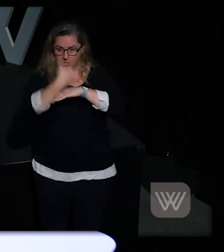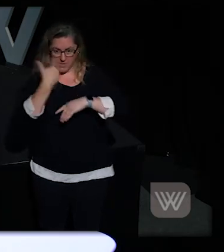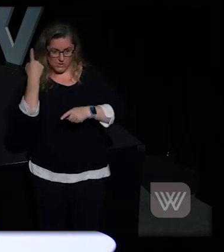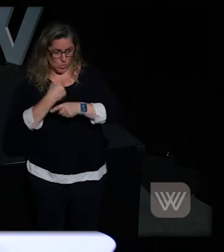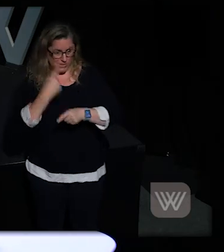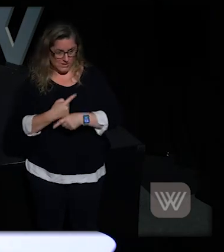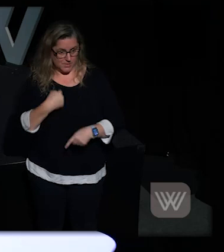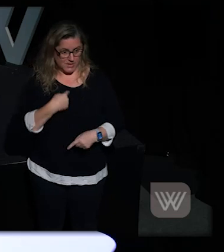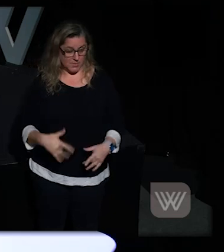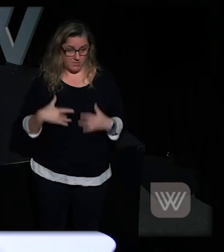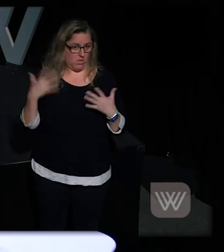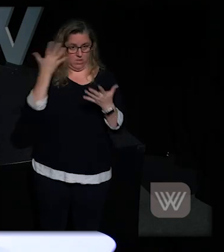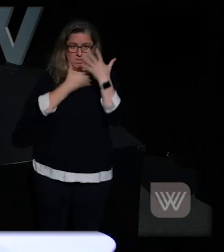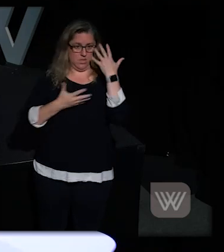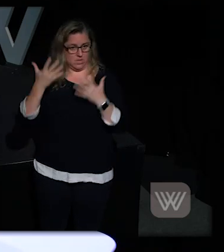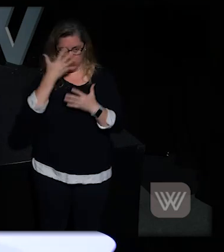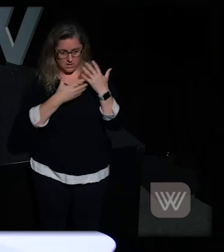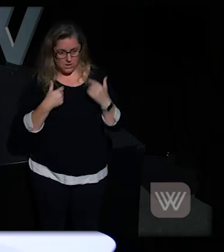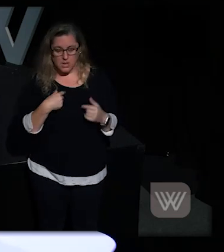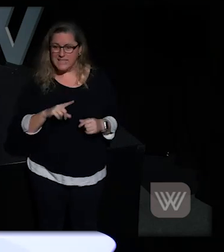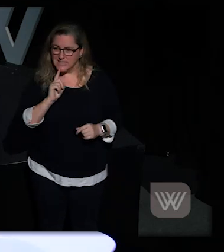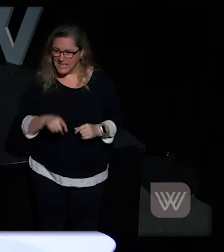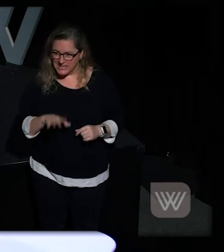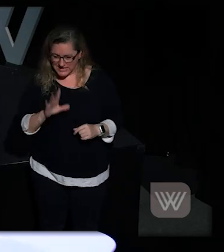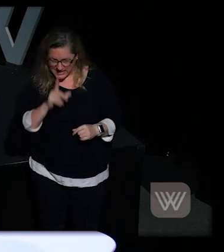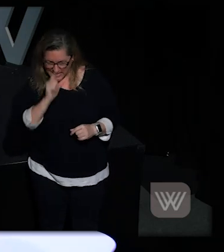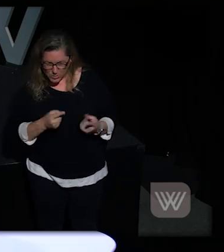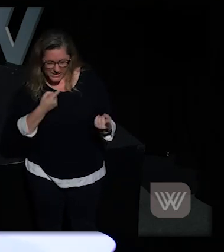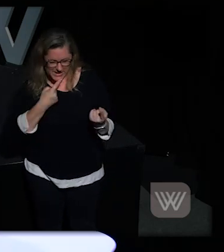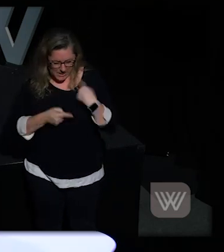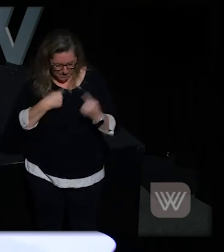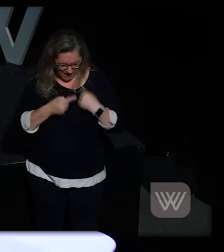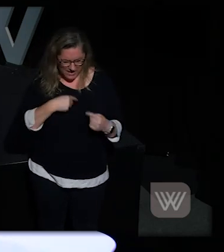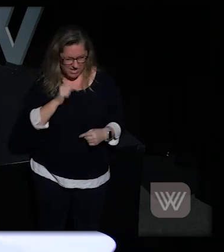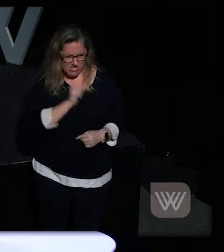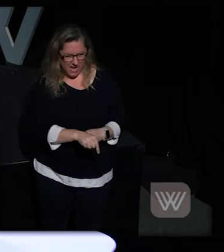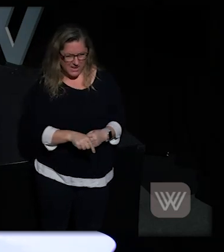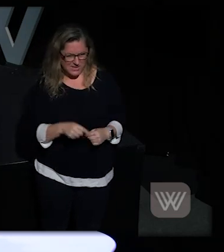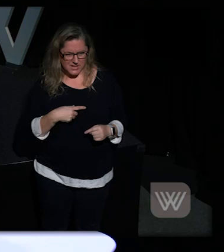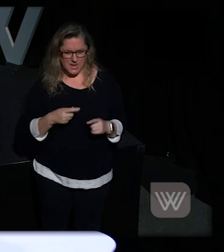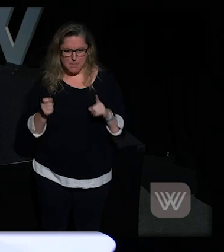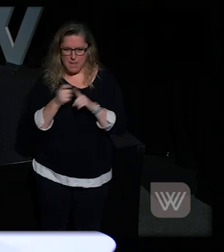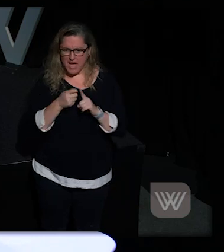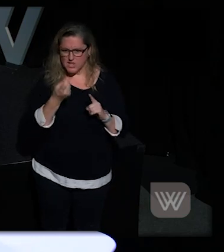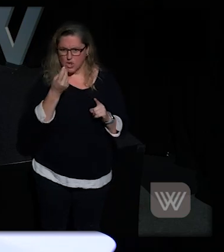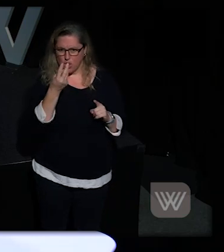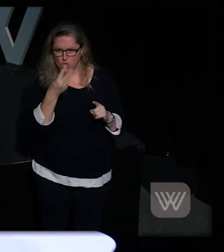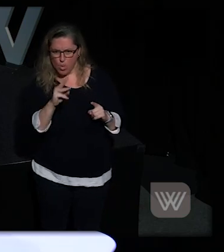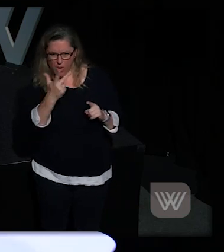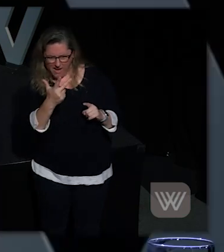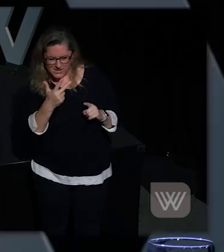I actually felt really faint. And he said to me, could you explain that to me, please? This is like page 38. Can you go to page